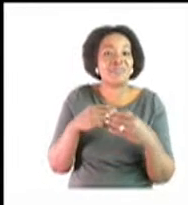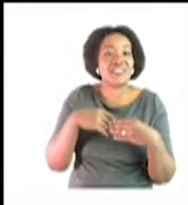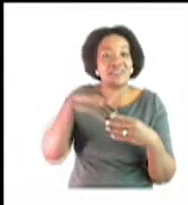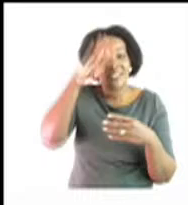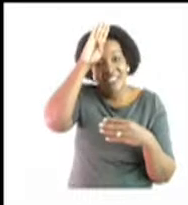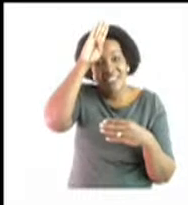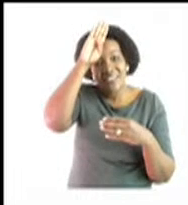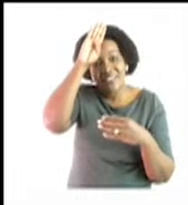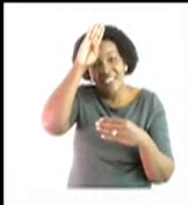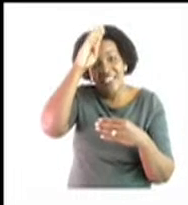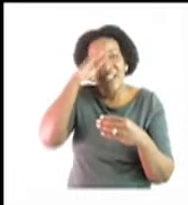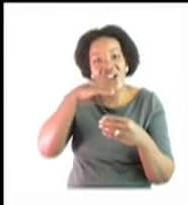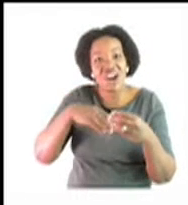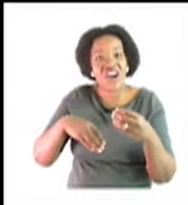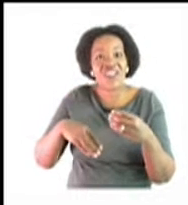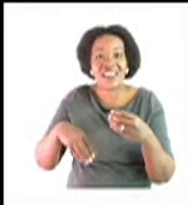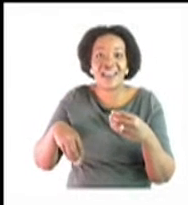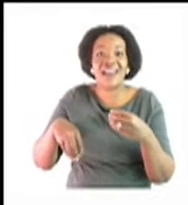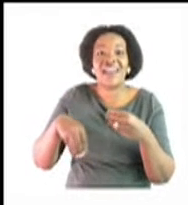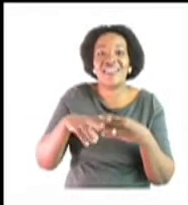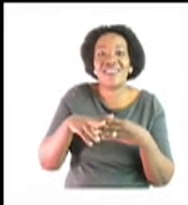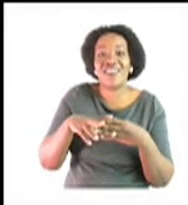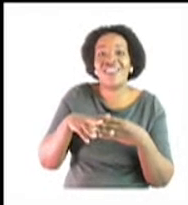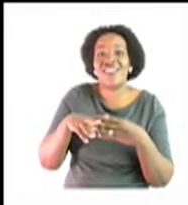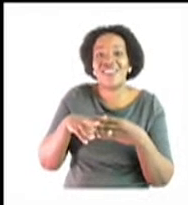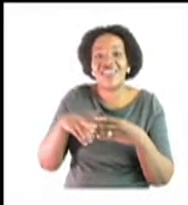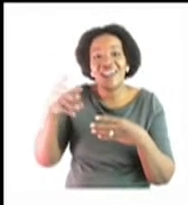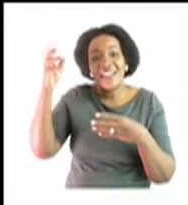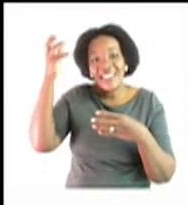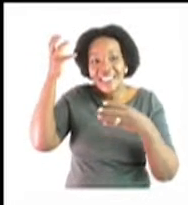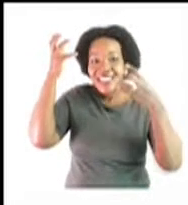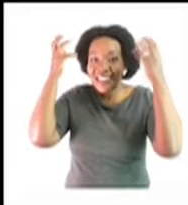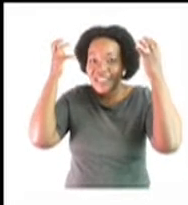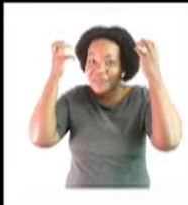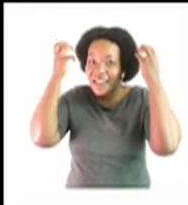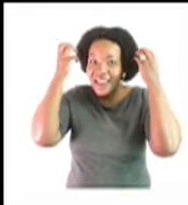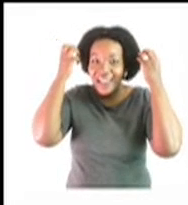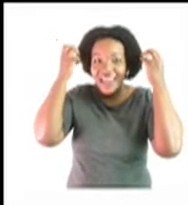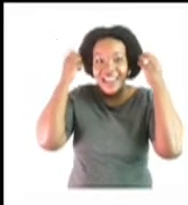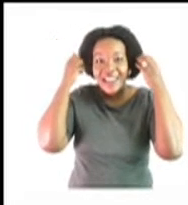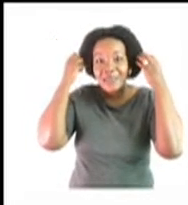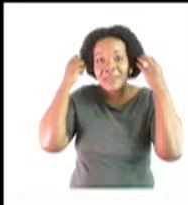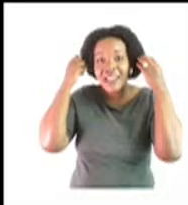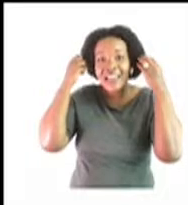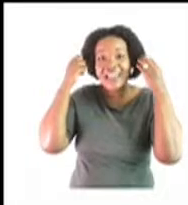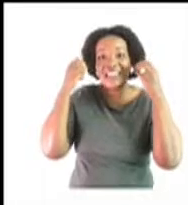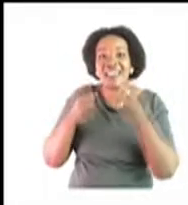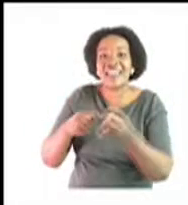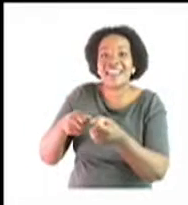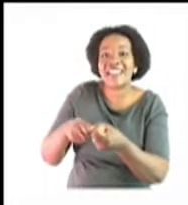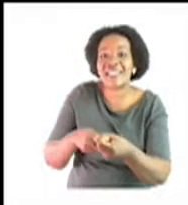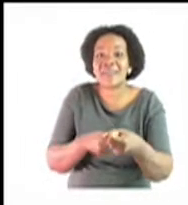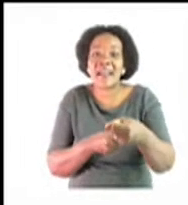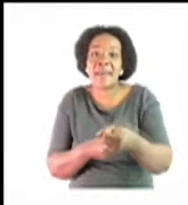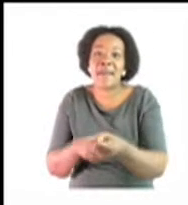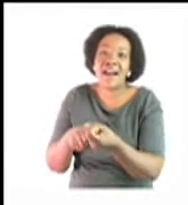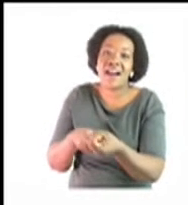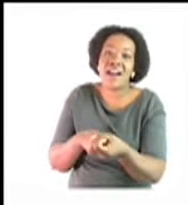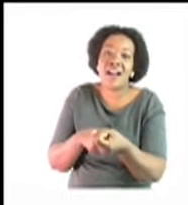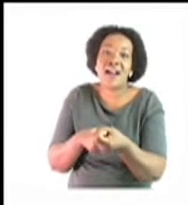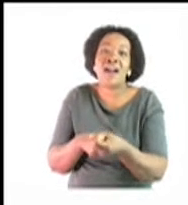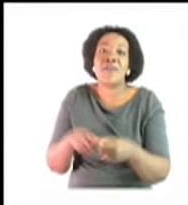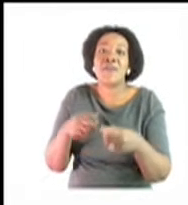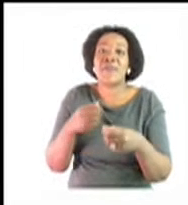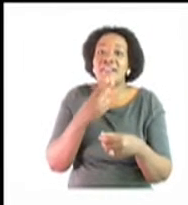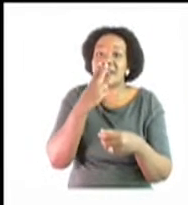am a firefighter on the go. Here is my helmet, here is my